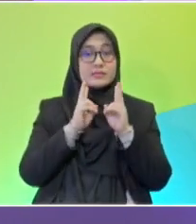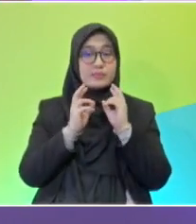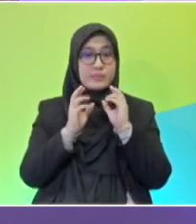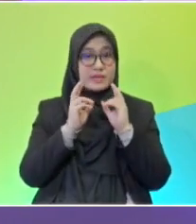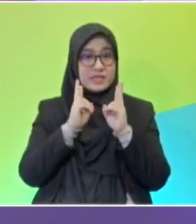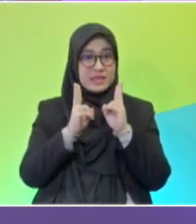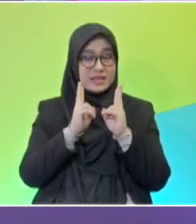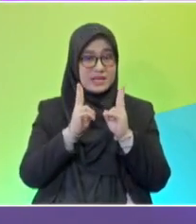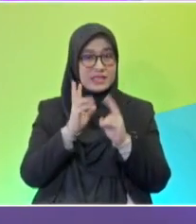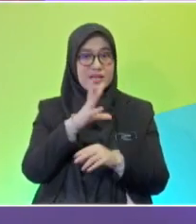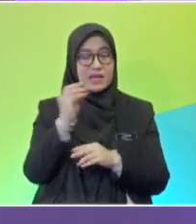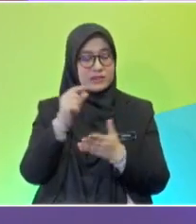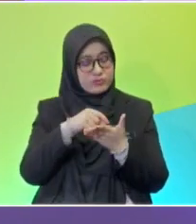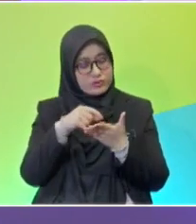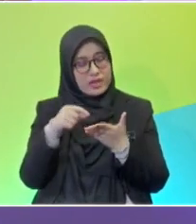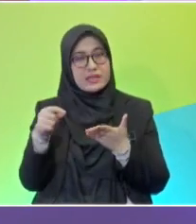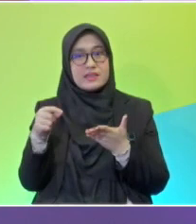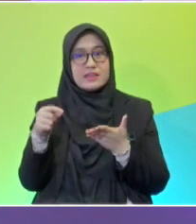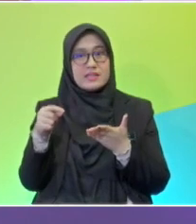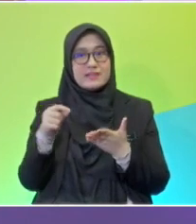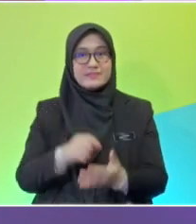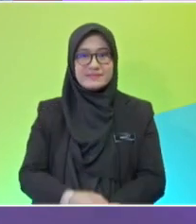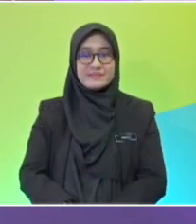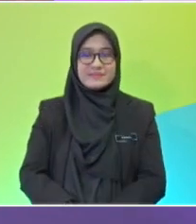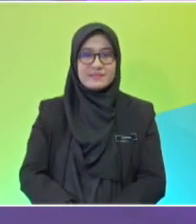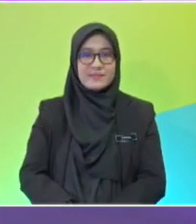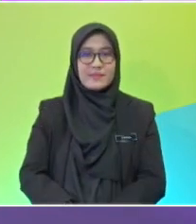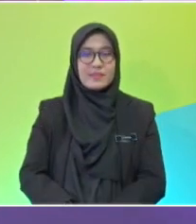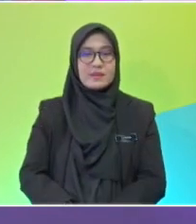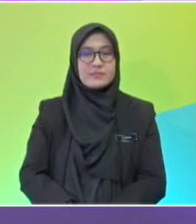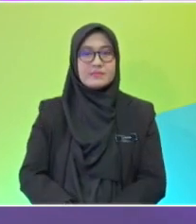So teachers, my reminder here is to